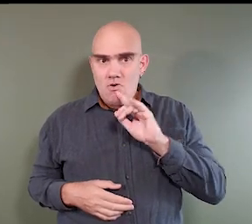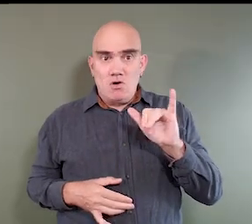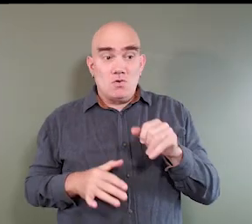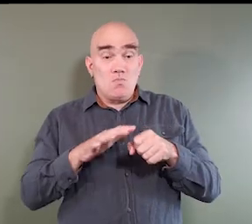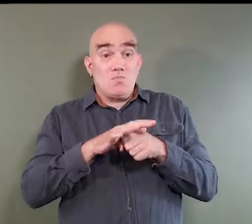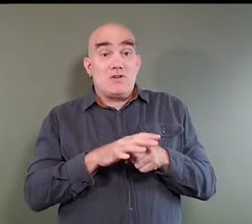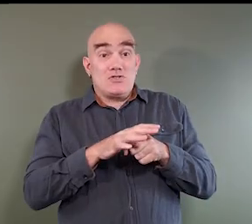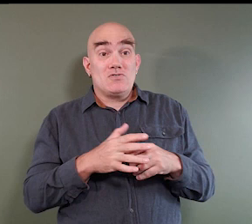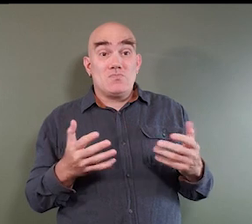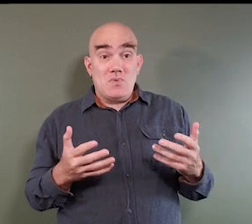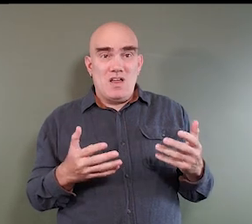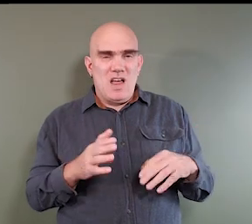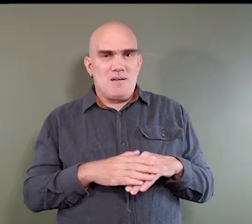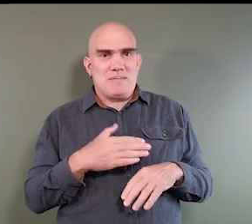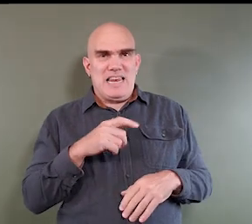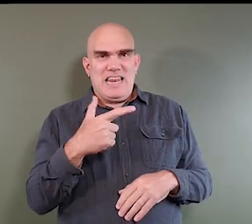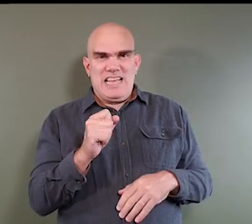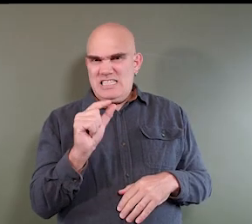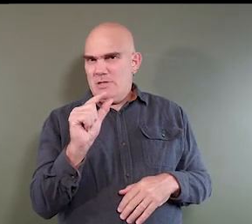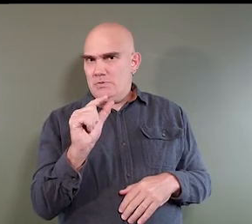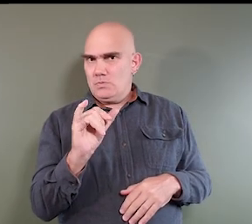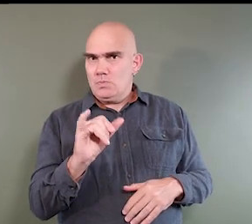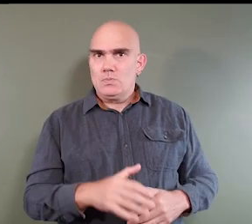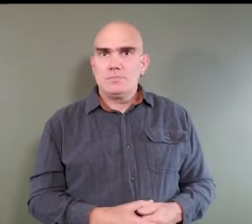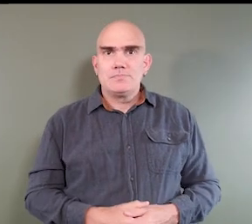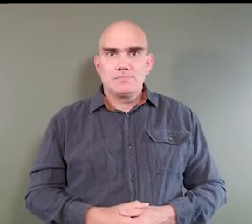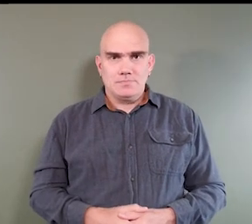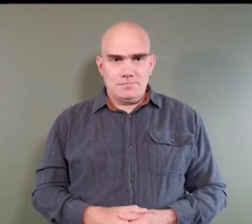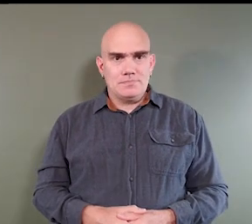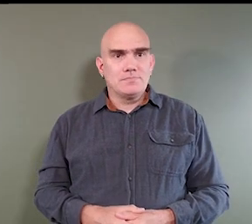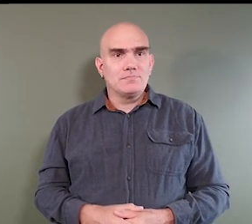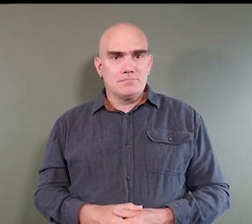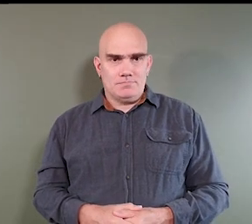my upper body, but also a little bit on my legs as well.